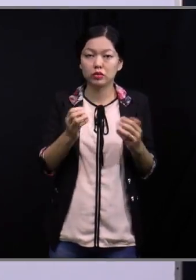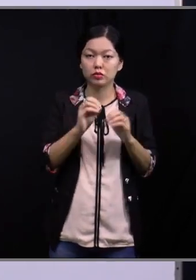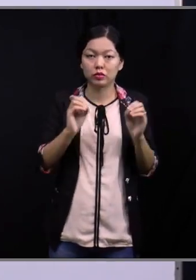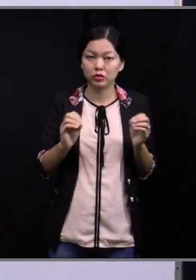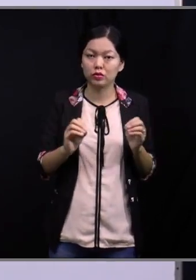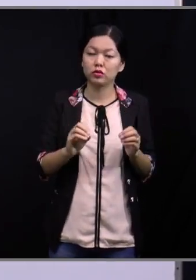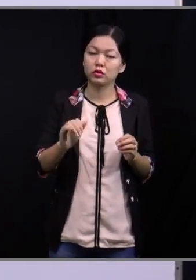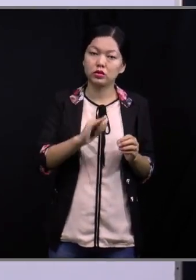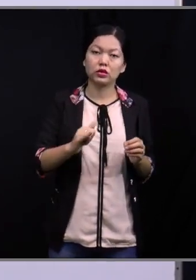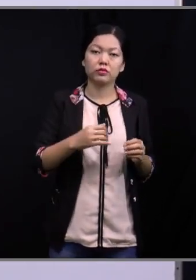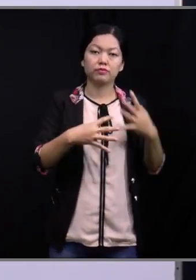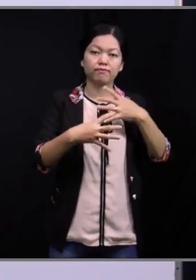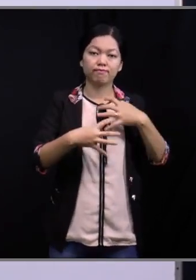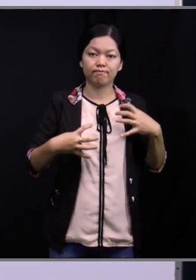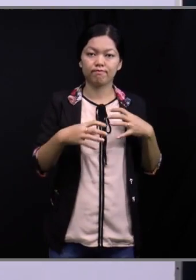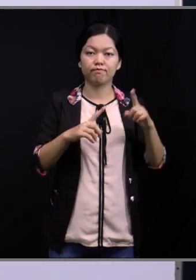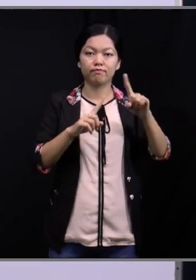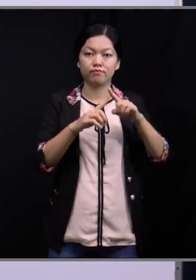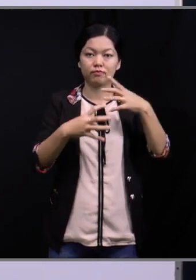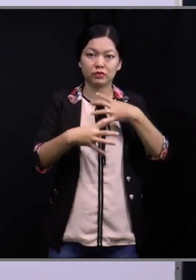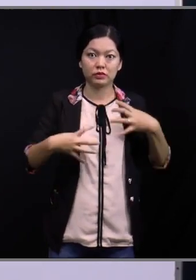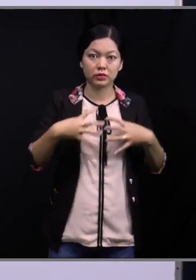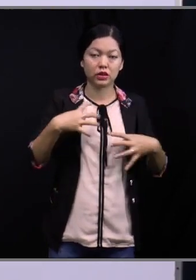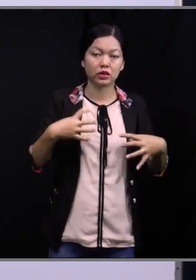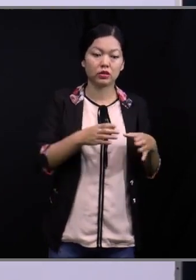will breed with only